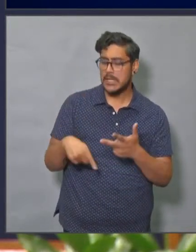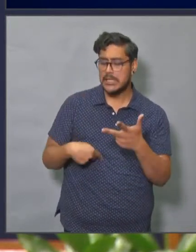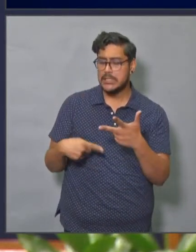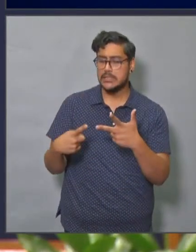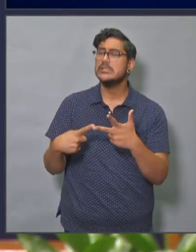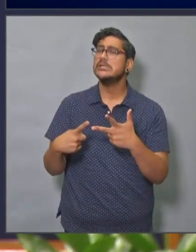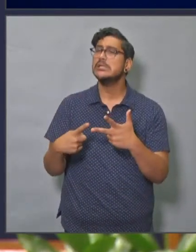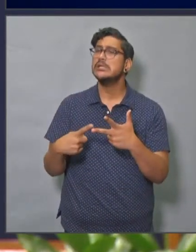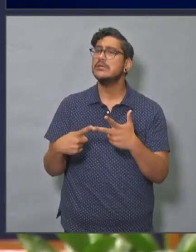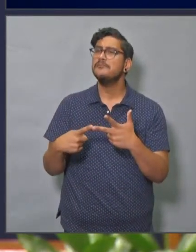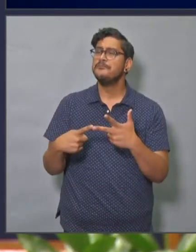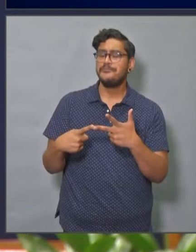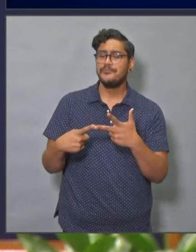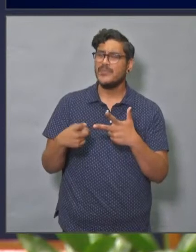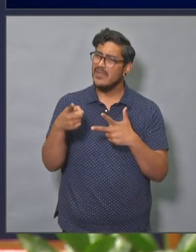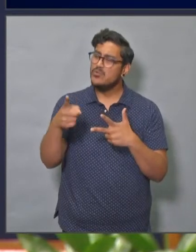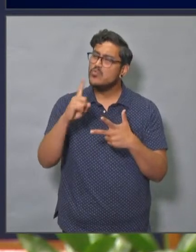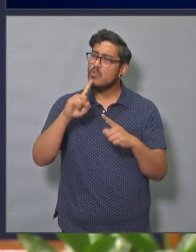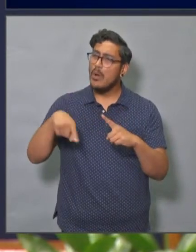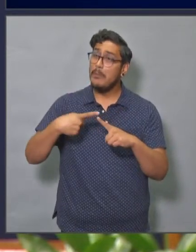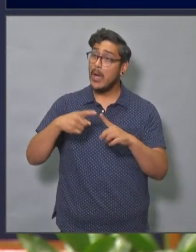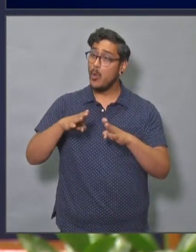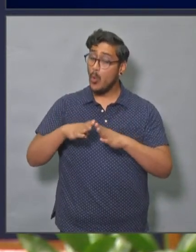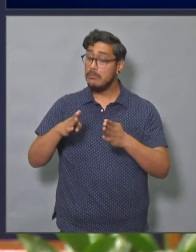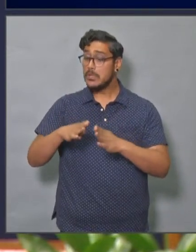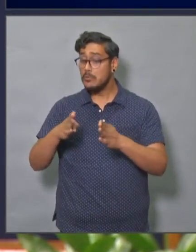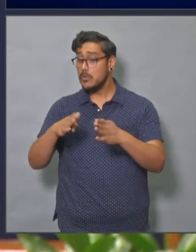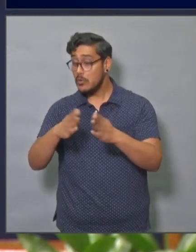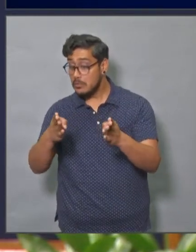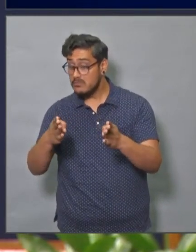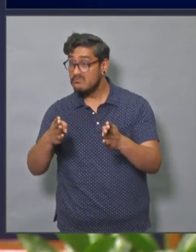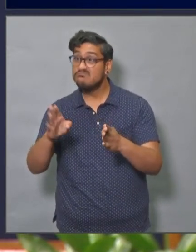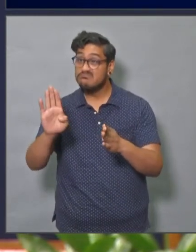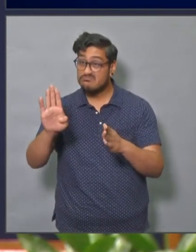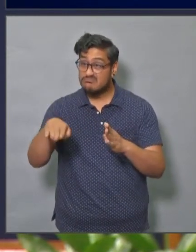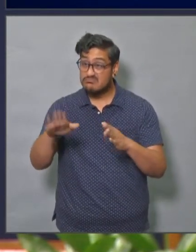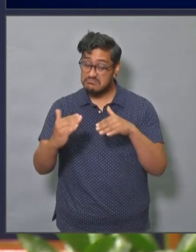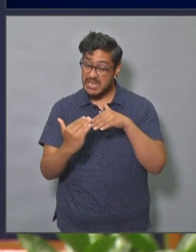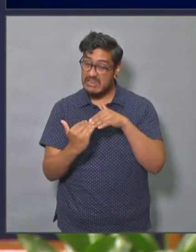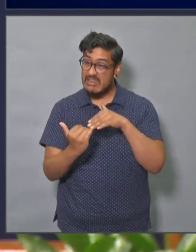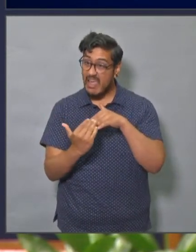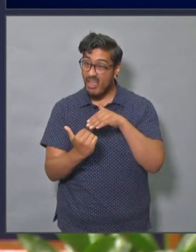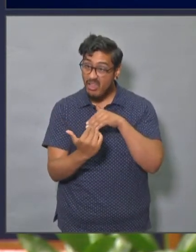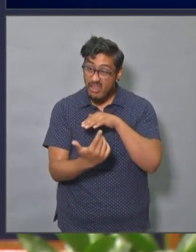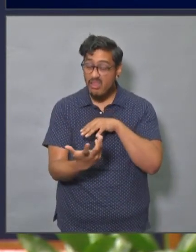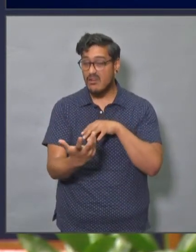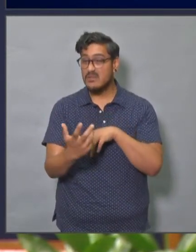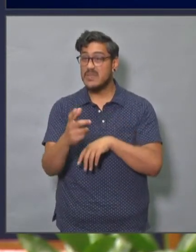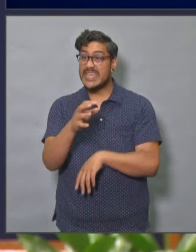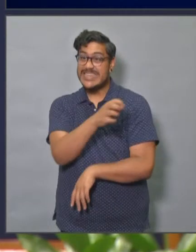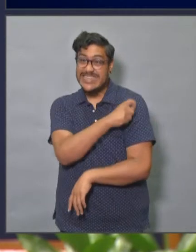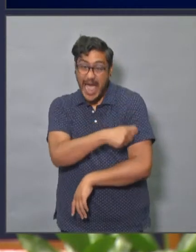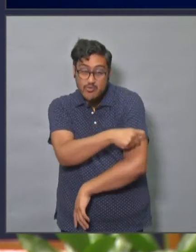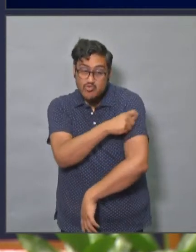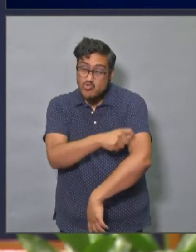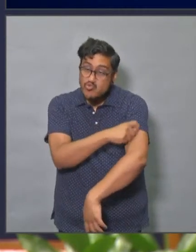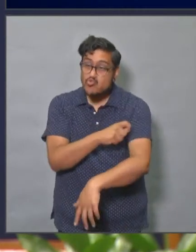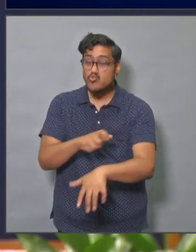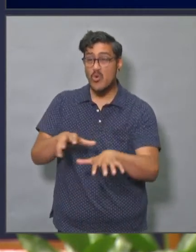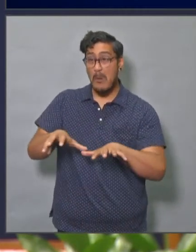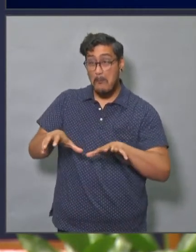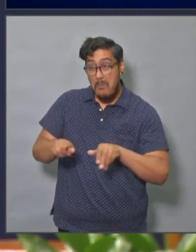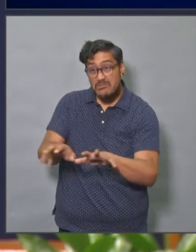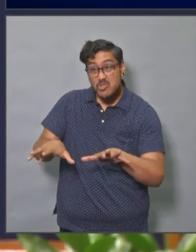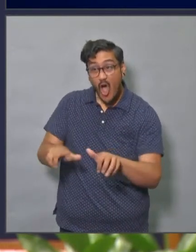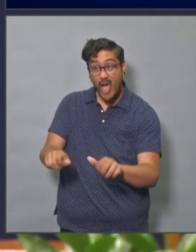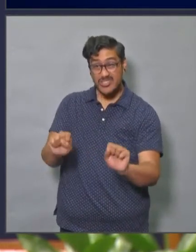as far as reopenings, can you give any hint on whether nail salons, tattoo parlors, and massage places will be able to open on